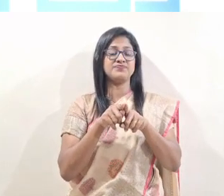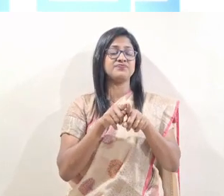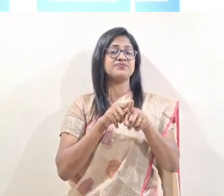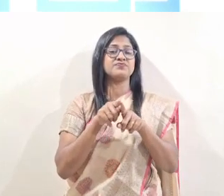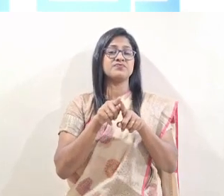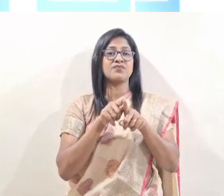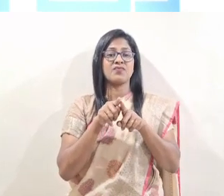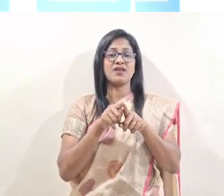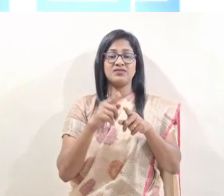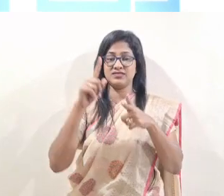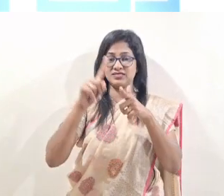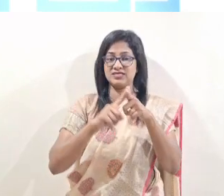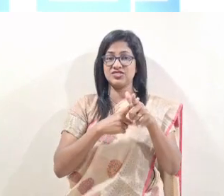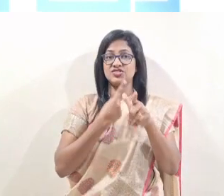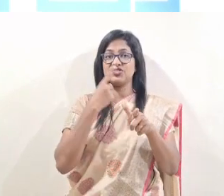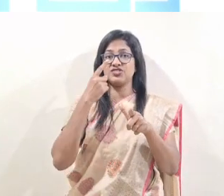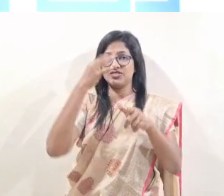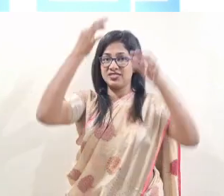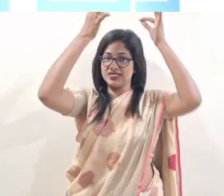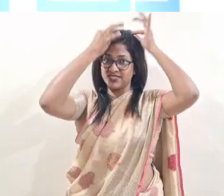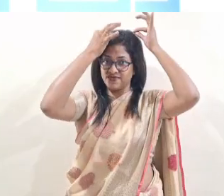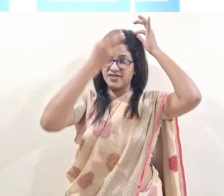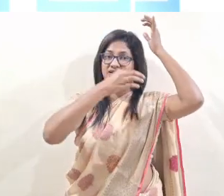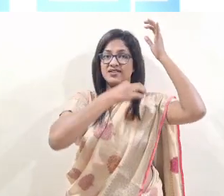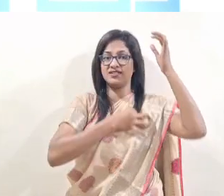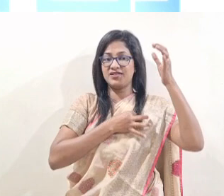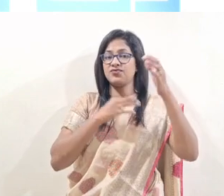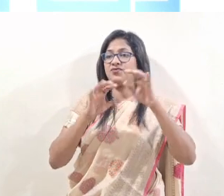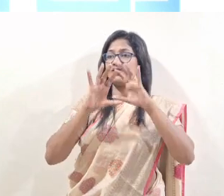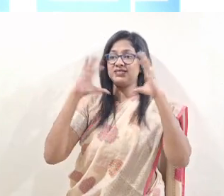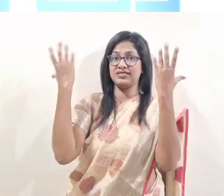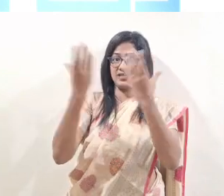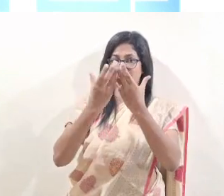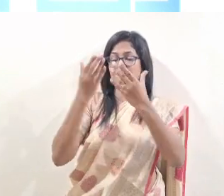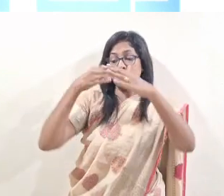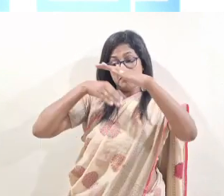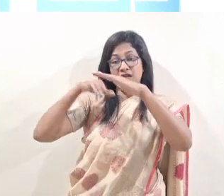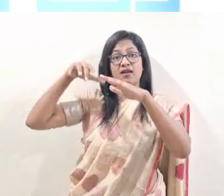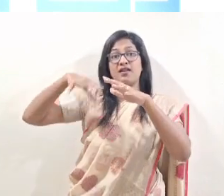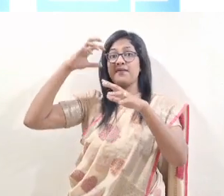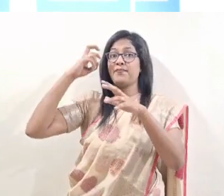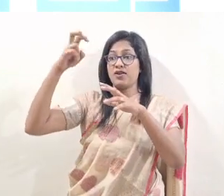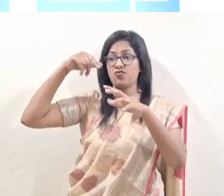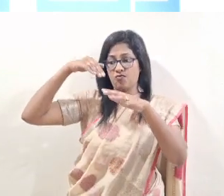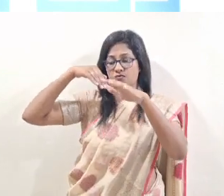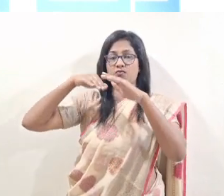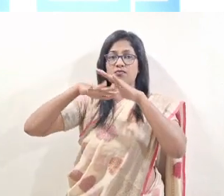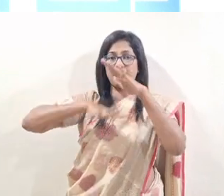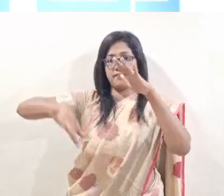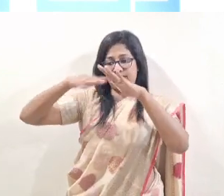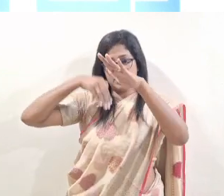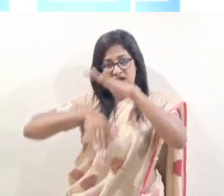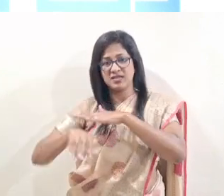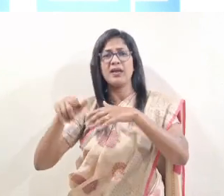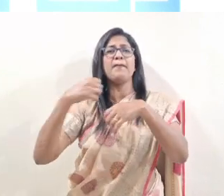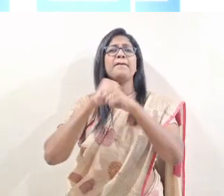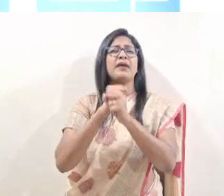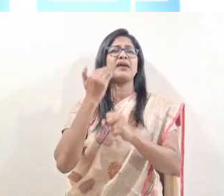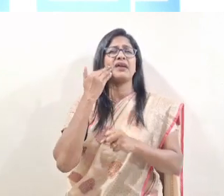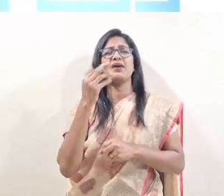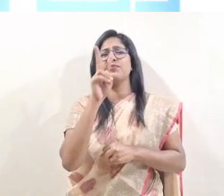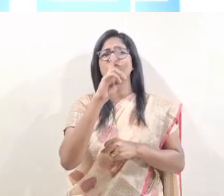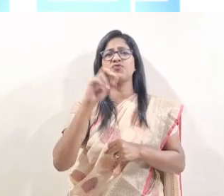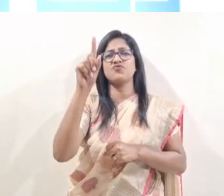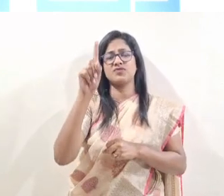about is Jawaharlal Nehru Stadium. It's an underground station, and we commissioned it in 2010,